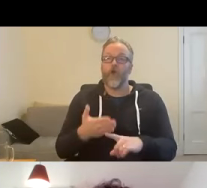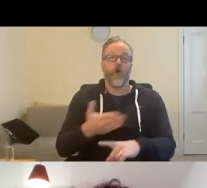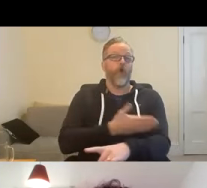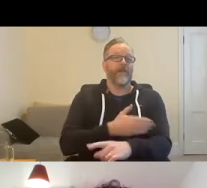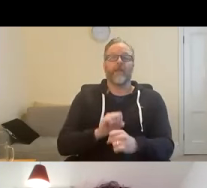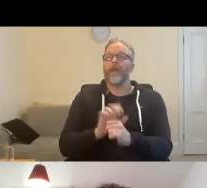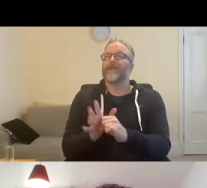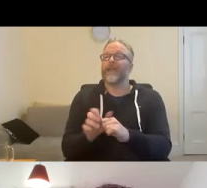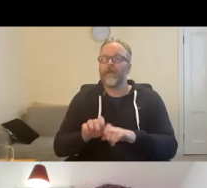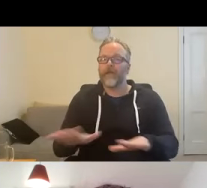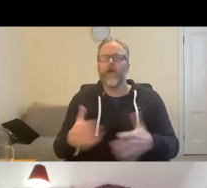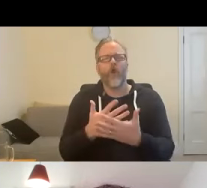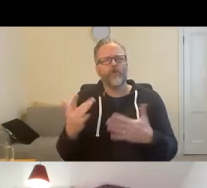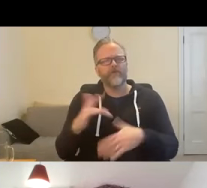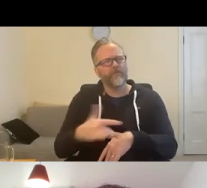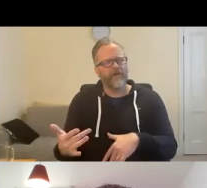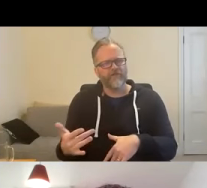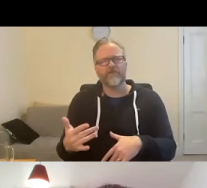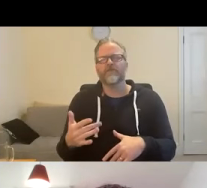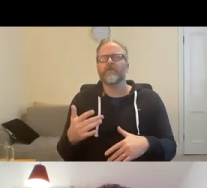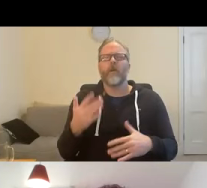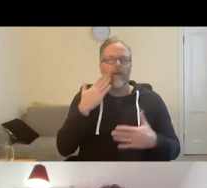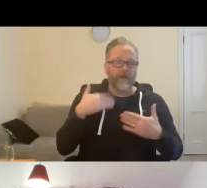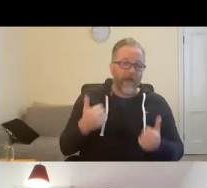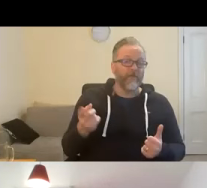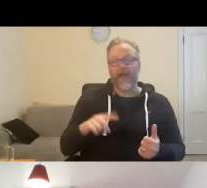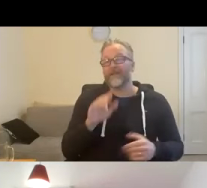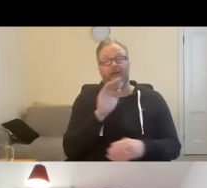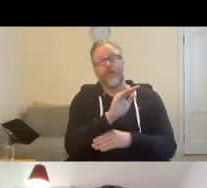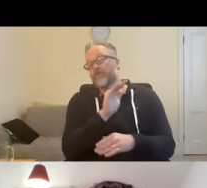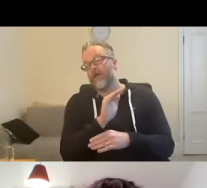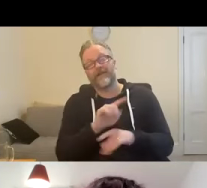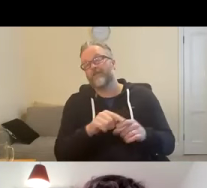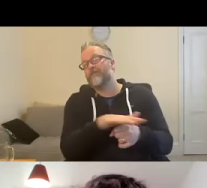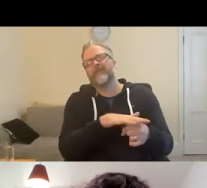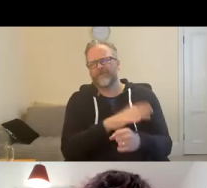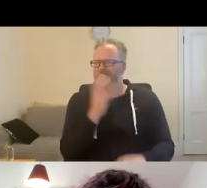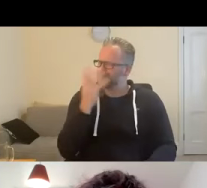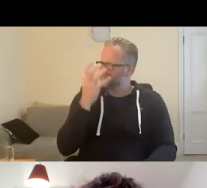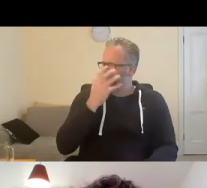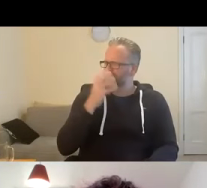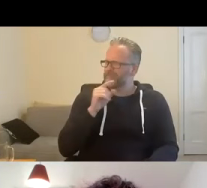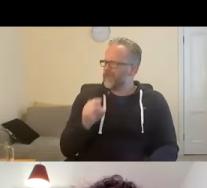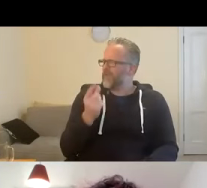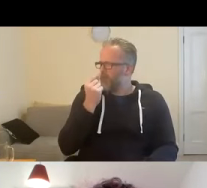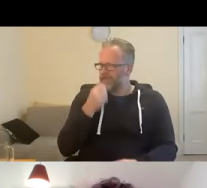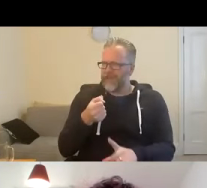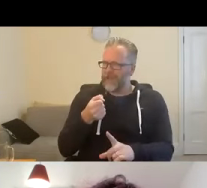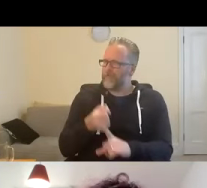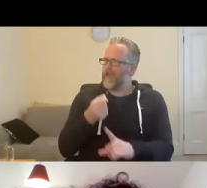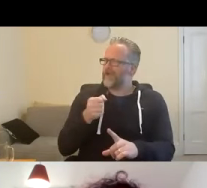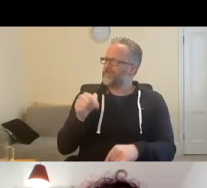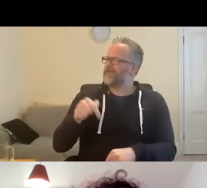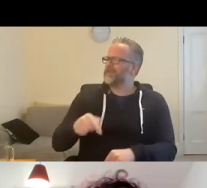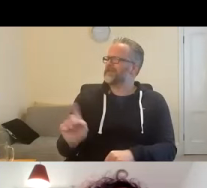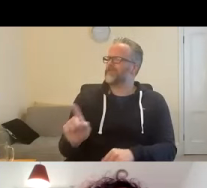pandemic, a lot of professionals, both in mental health and outside of the field, were really concerned about what the potential impact was going to be